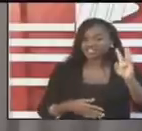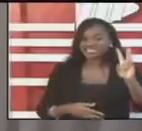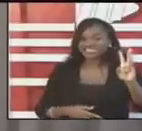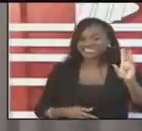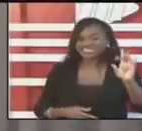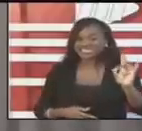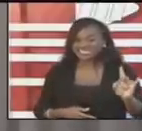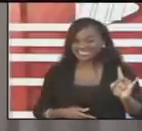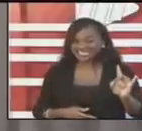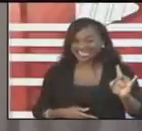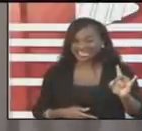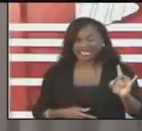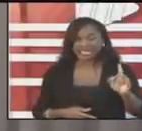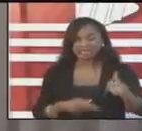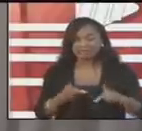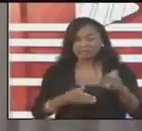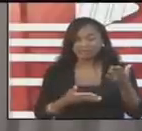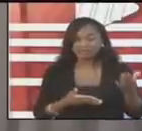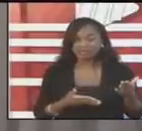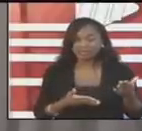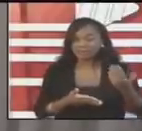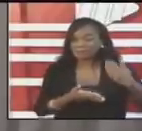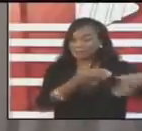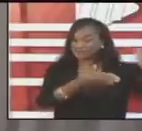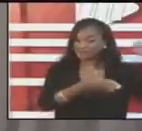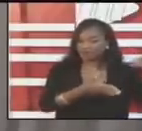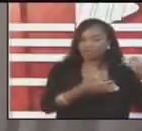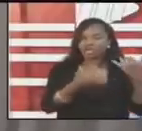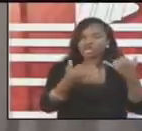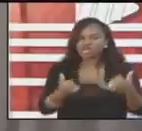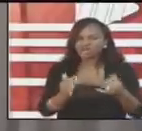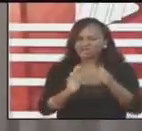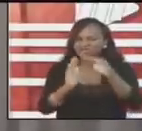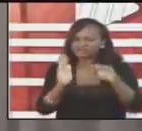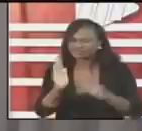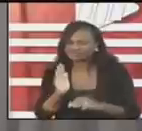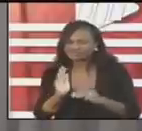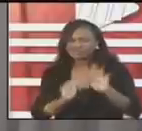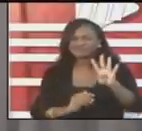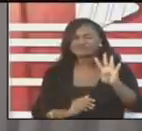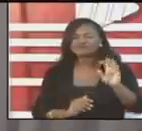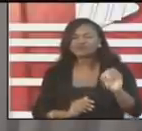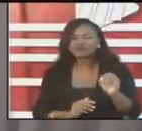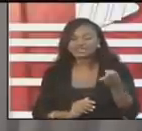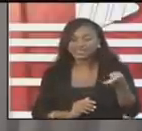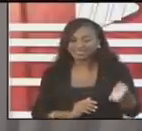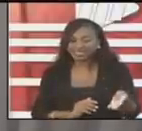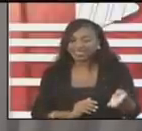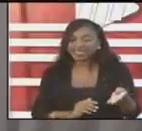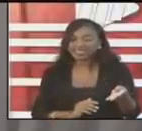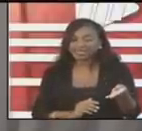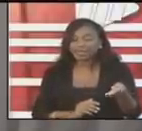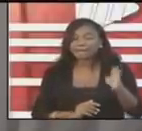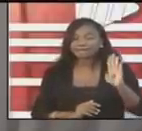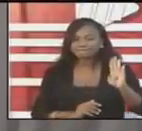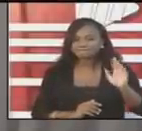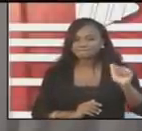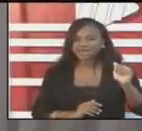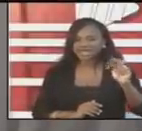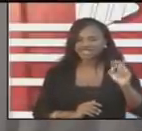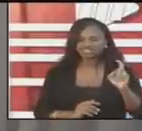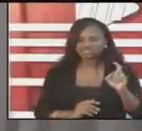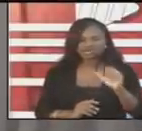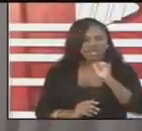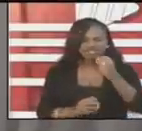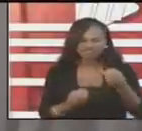we are housing 40, so we actually decreased the capacity. We could take more, but we decreased the capacity so that they will have little interaction